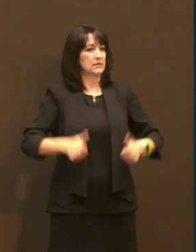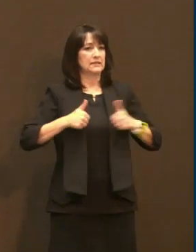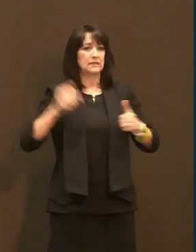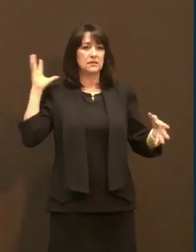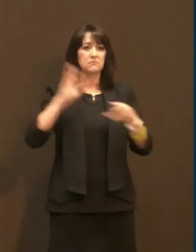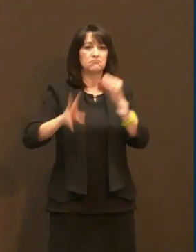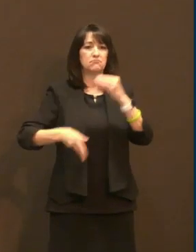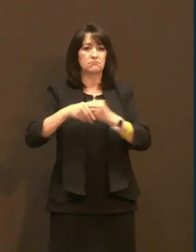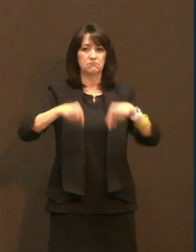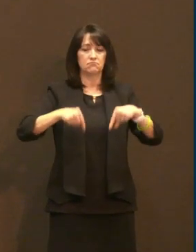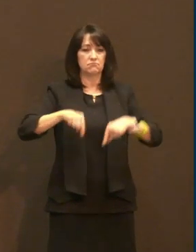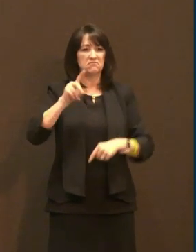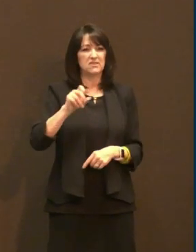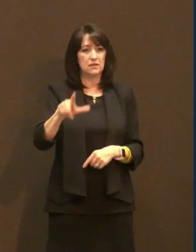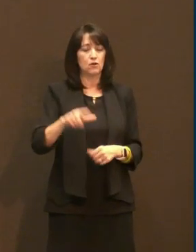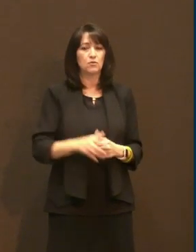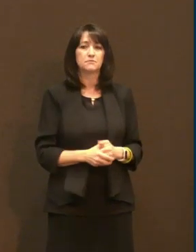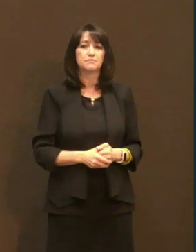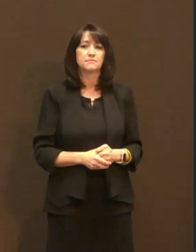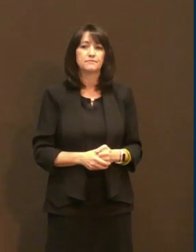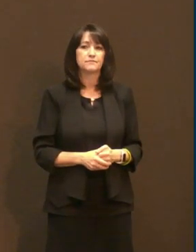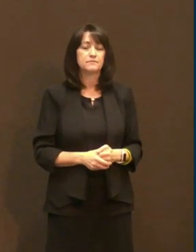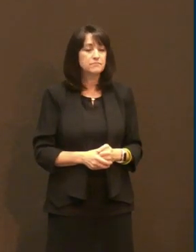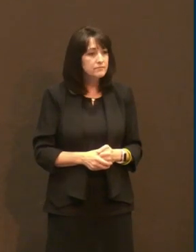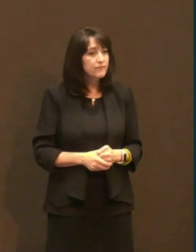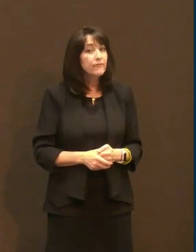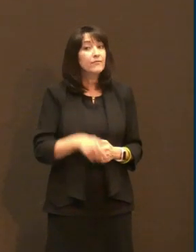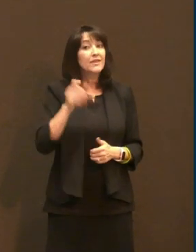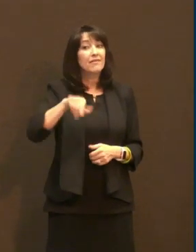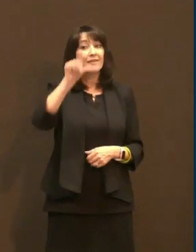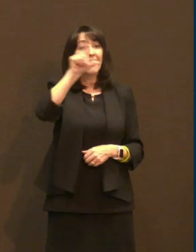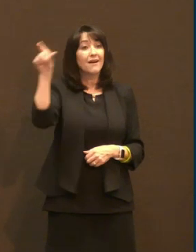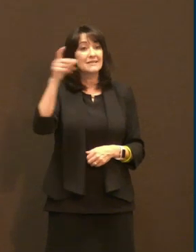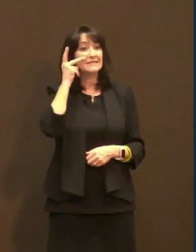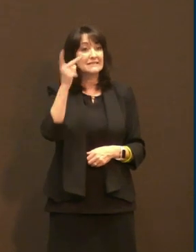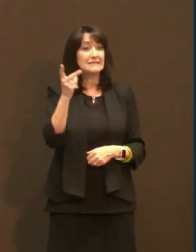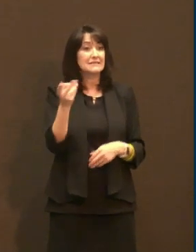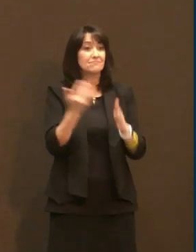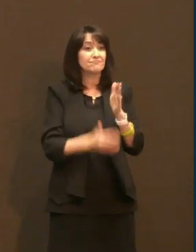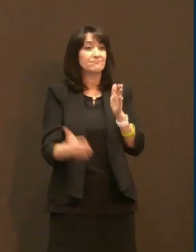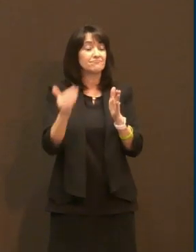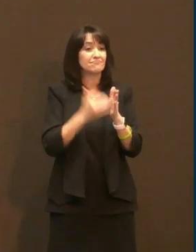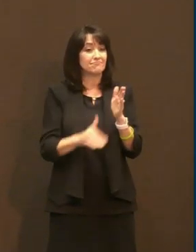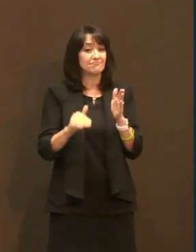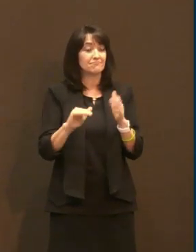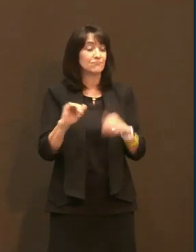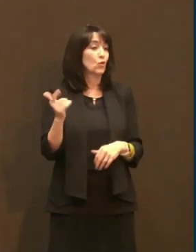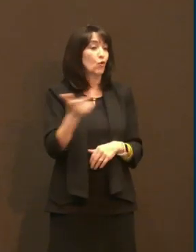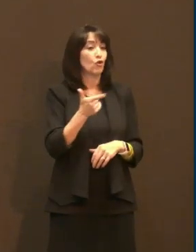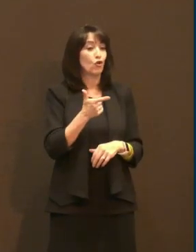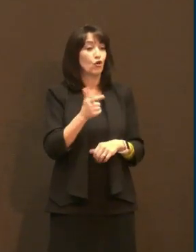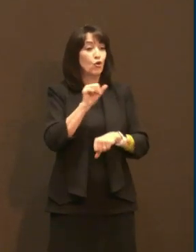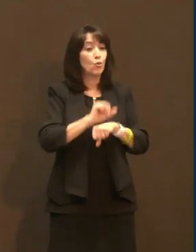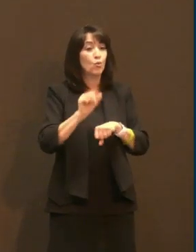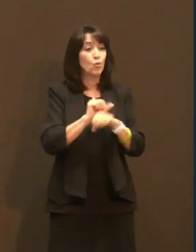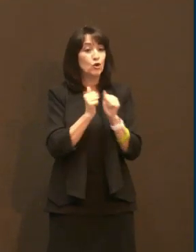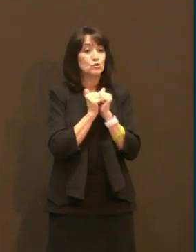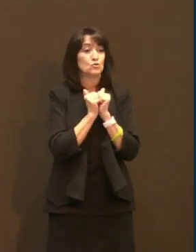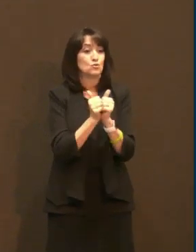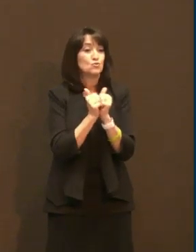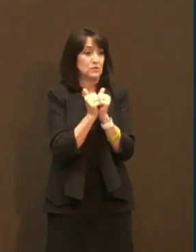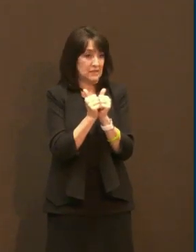state. And then lastly, again, we're on this together. We've grabbed that curve and pulled it down. All our efforts over the